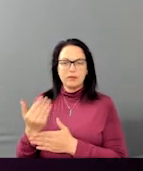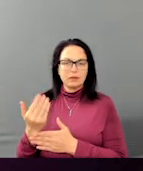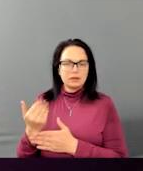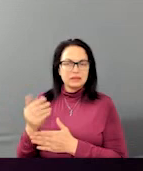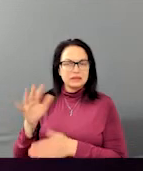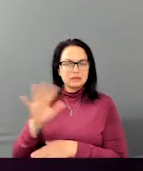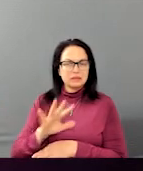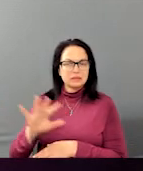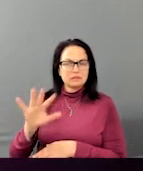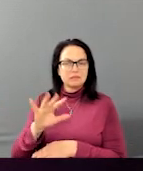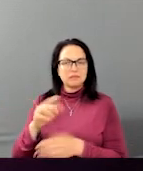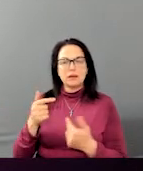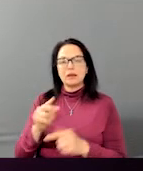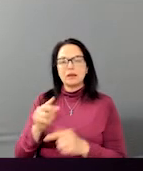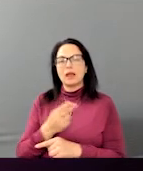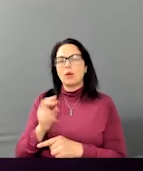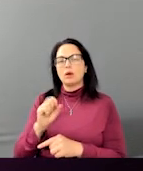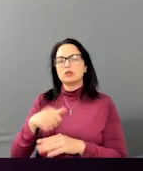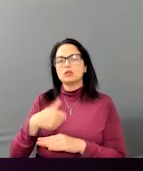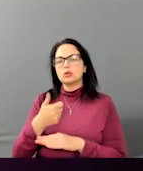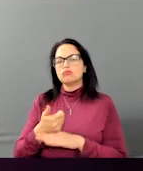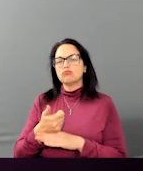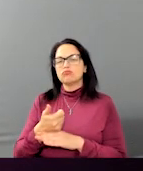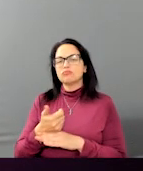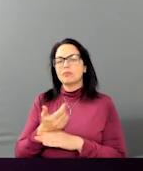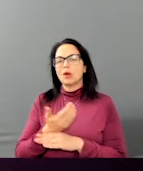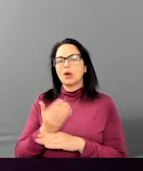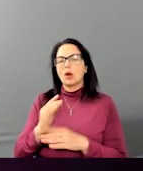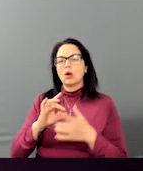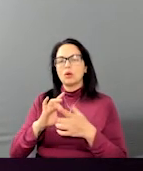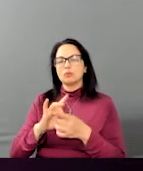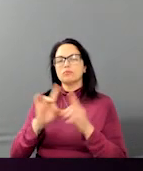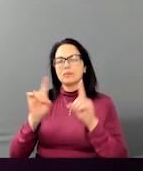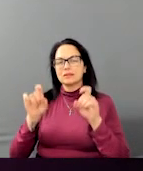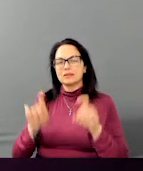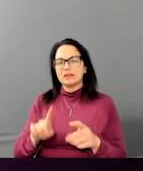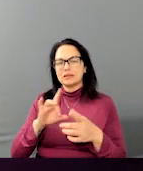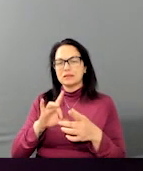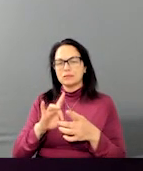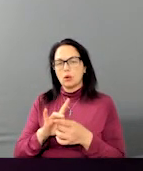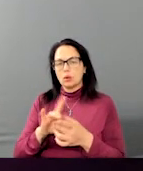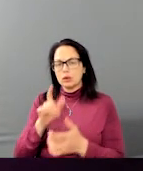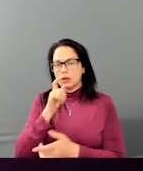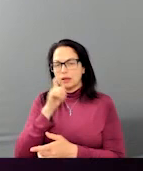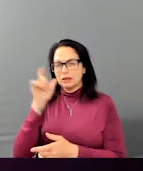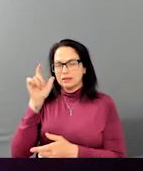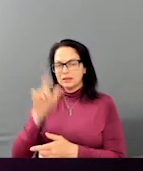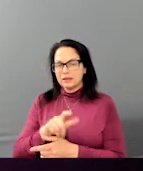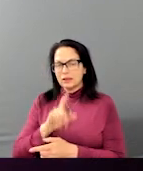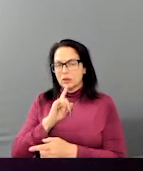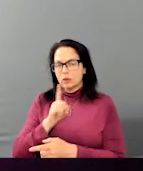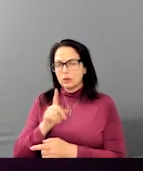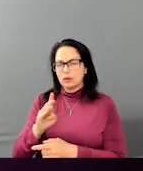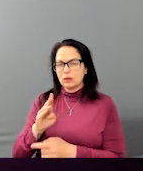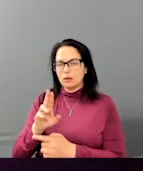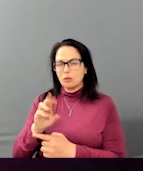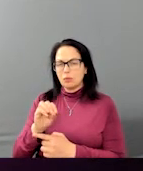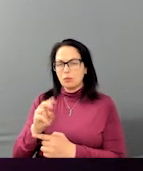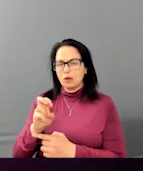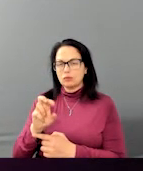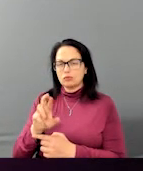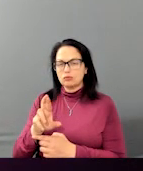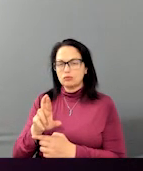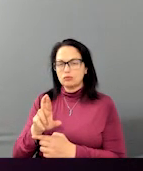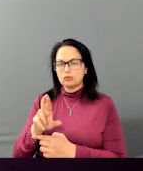and it allowed us to render our components and test our components without needing a real browser. We could actually just run them